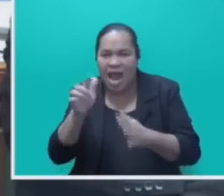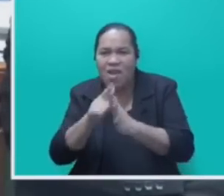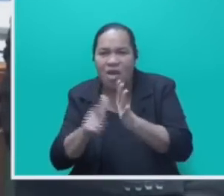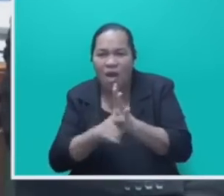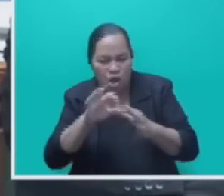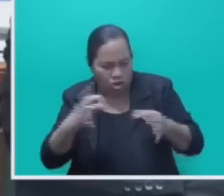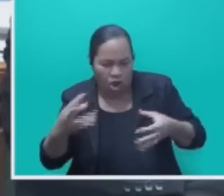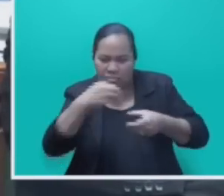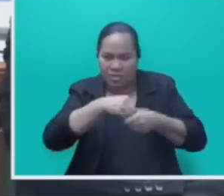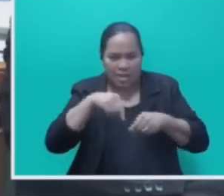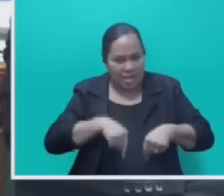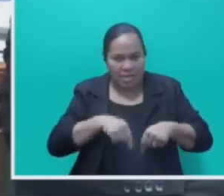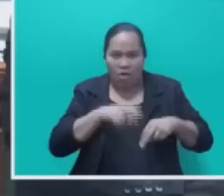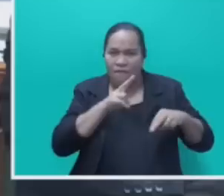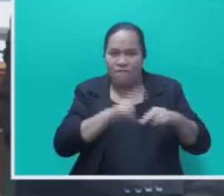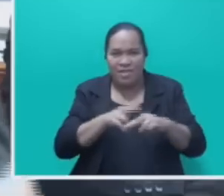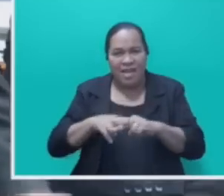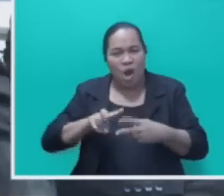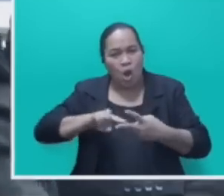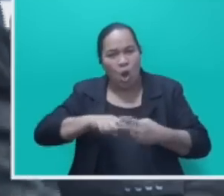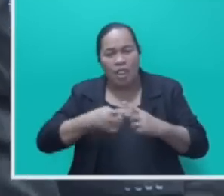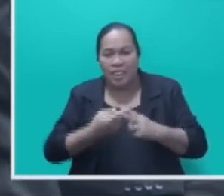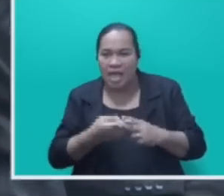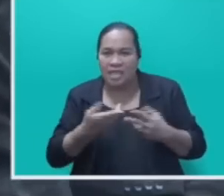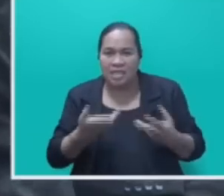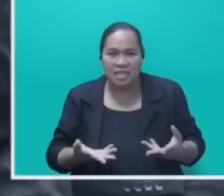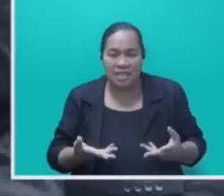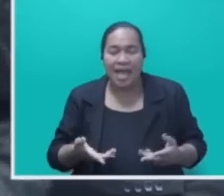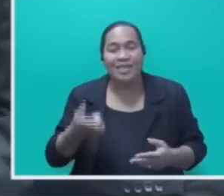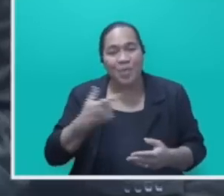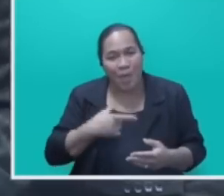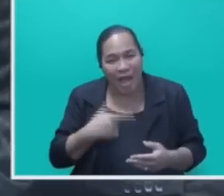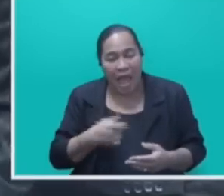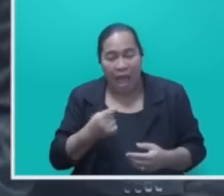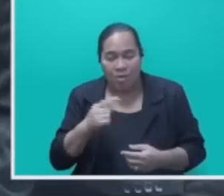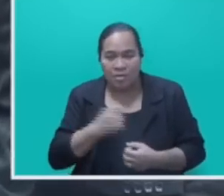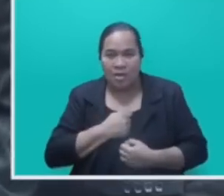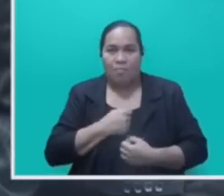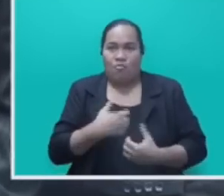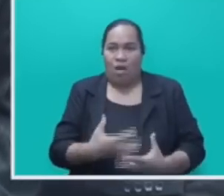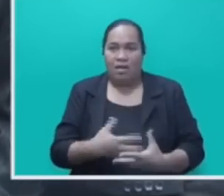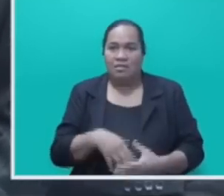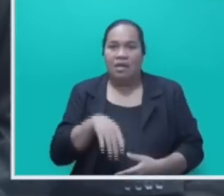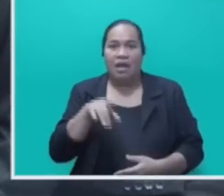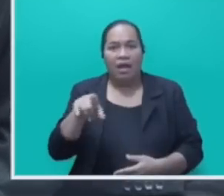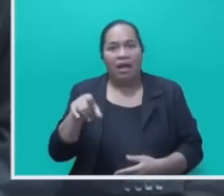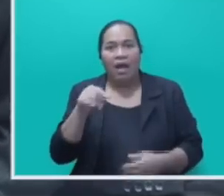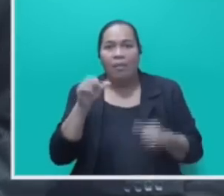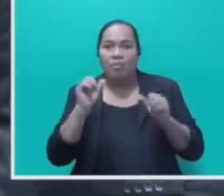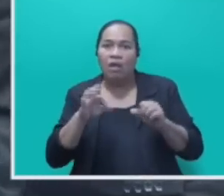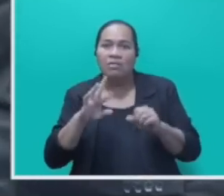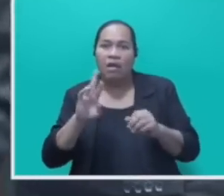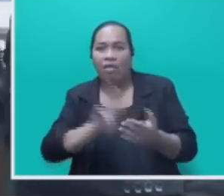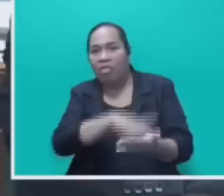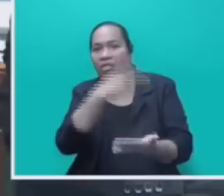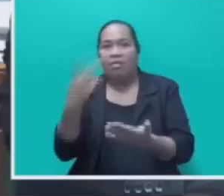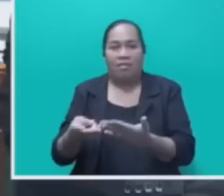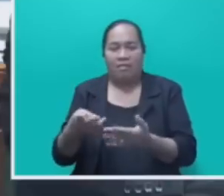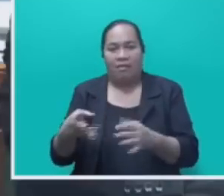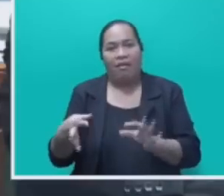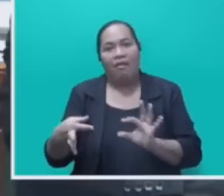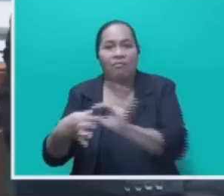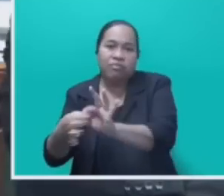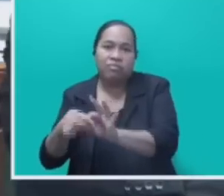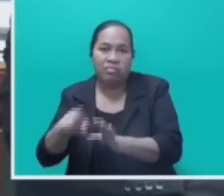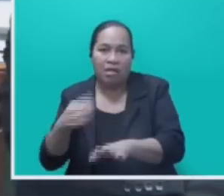the Fijian context. Therefore, Mr. Speaker, I was surprised he so easily rolled over and gave in to this